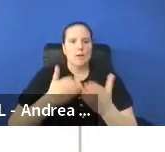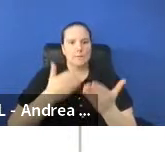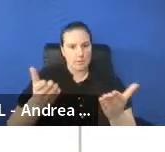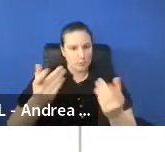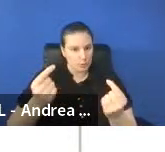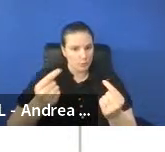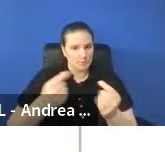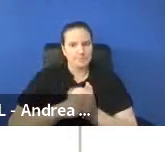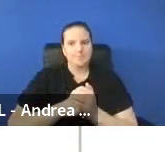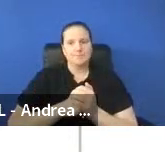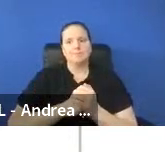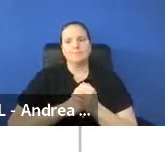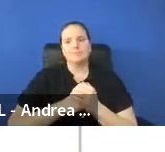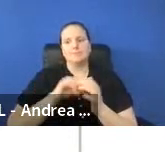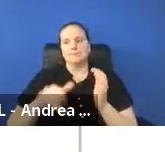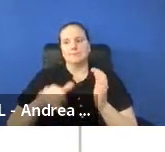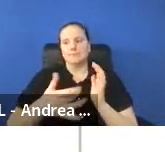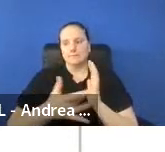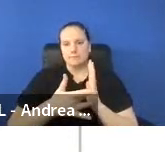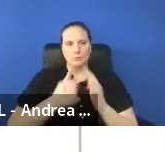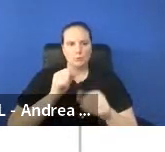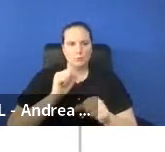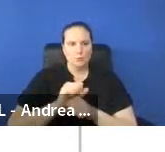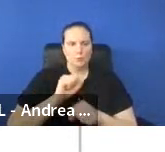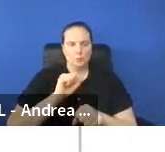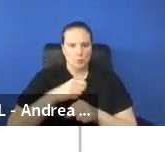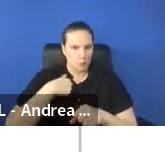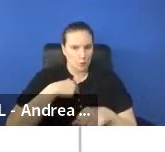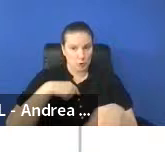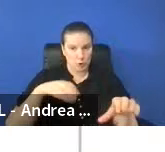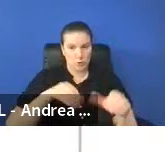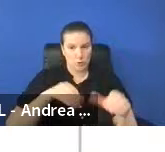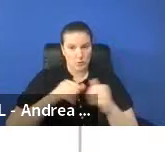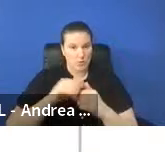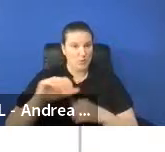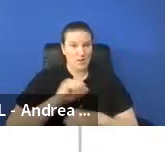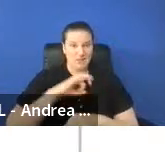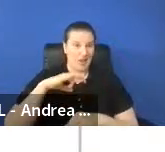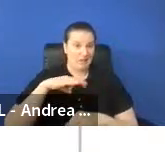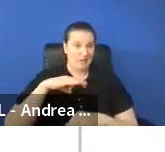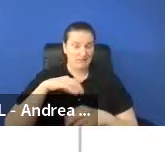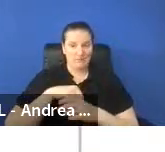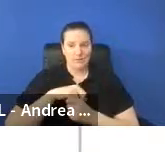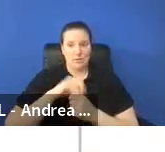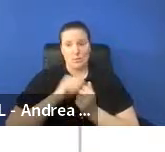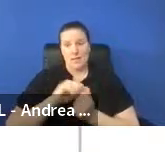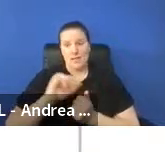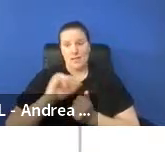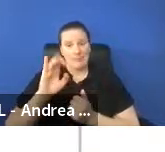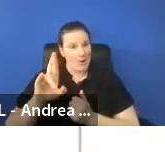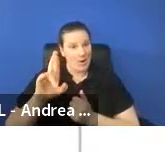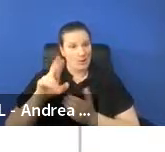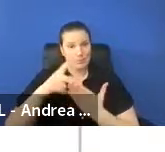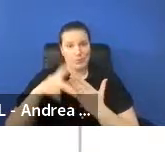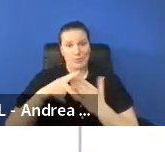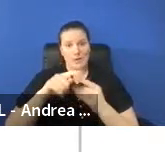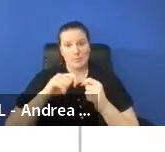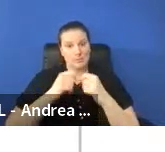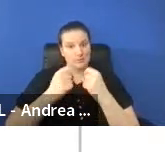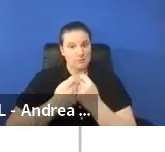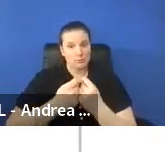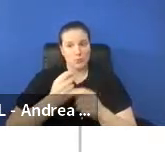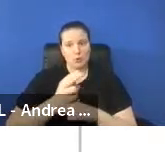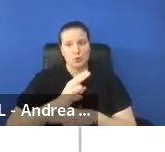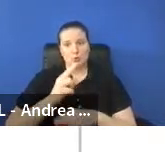This is the technical work that we are doing with your staff and amongst the IBR program team. We are